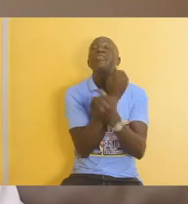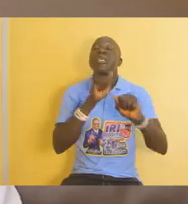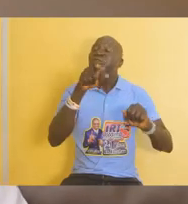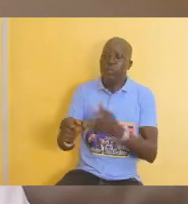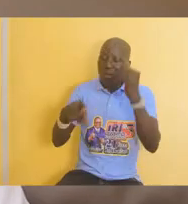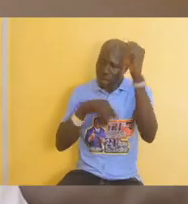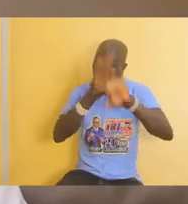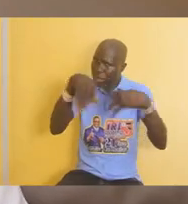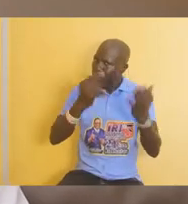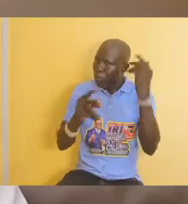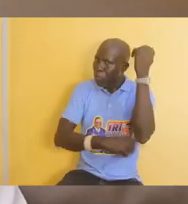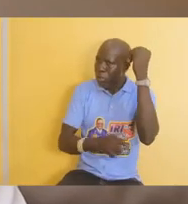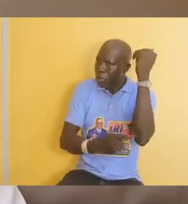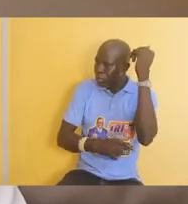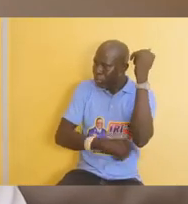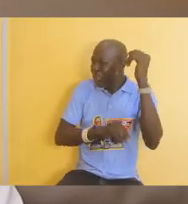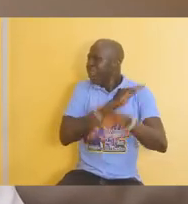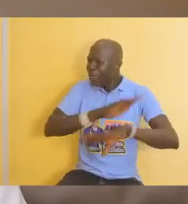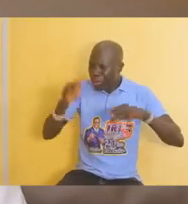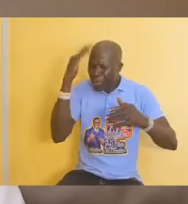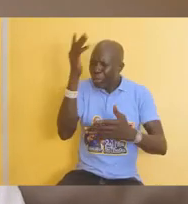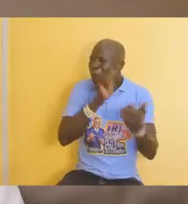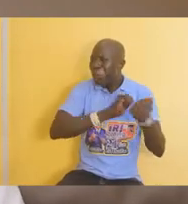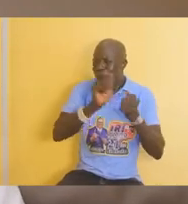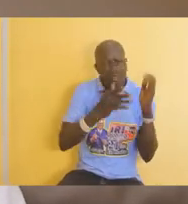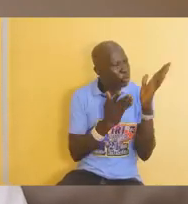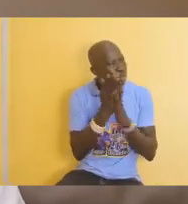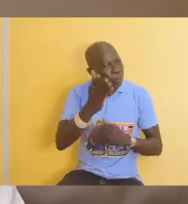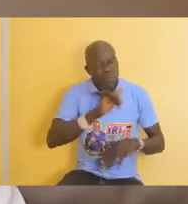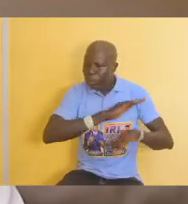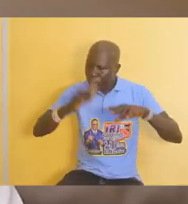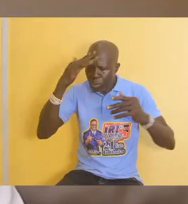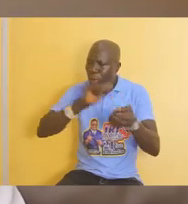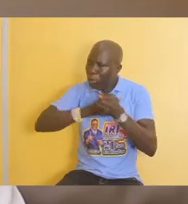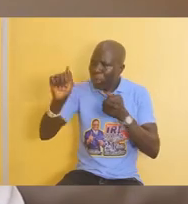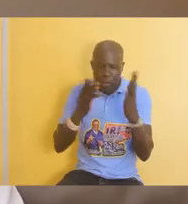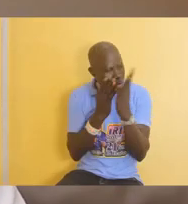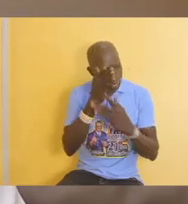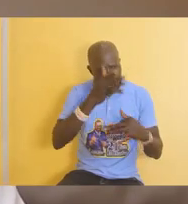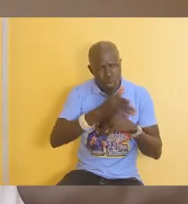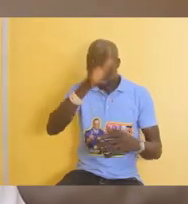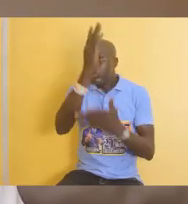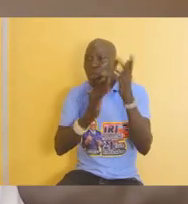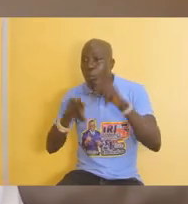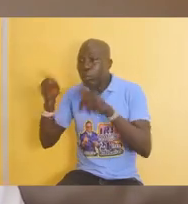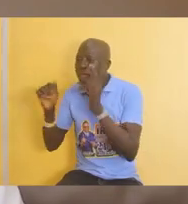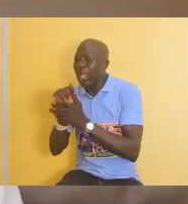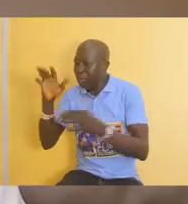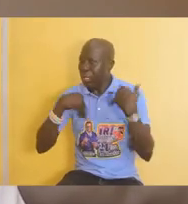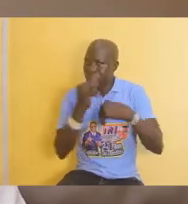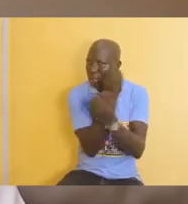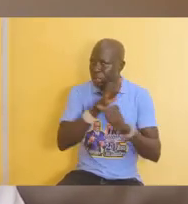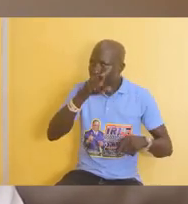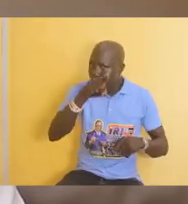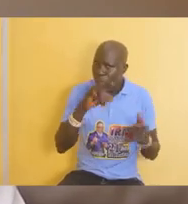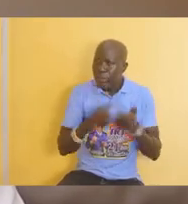you save you from this lion? Daniel, we pray. And Daniel said, Allah, man. My God. And it's here, the one I said. Oh, power walking. No, let no more. Keep